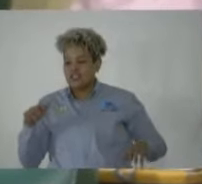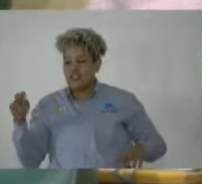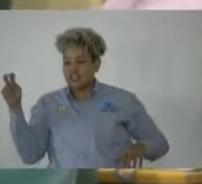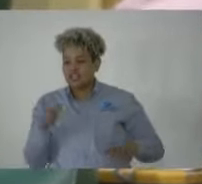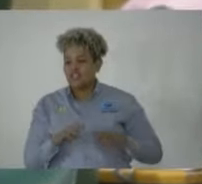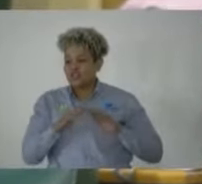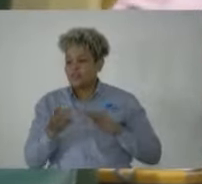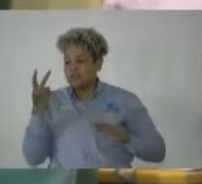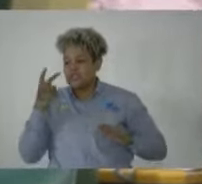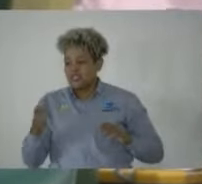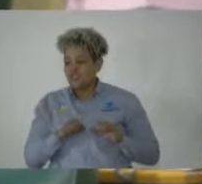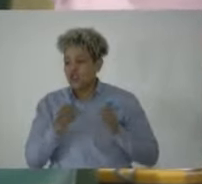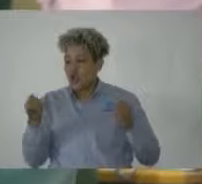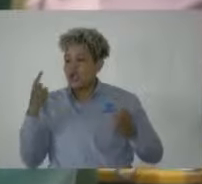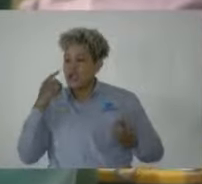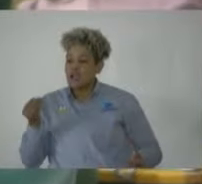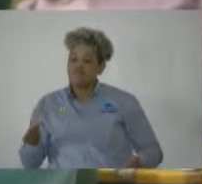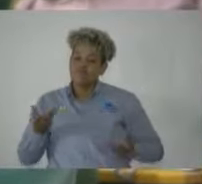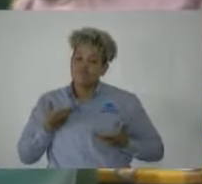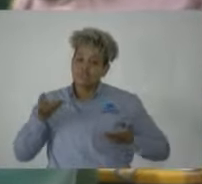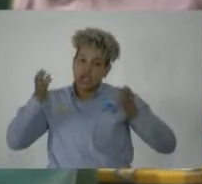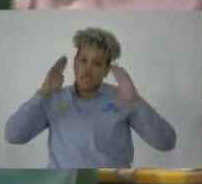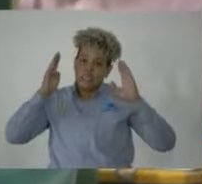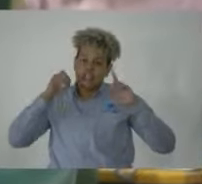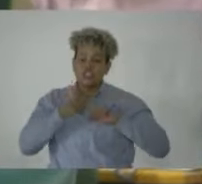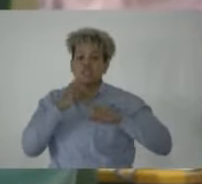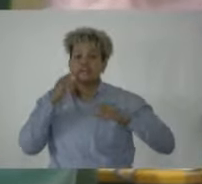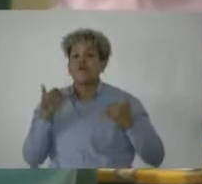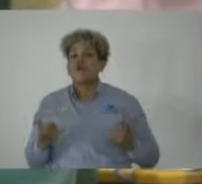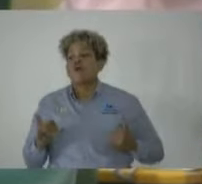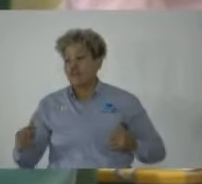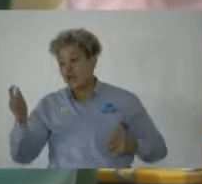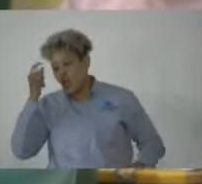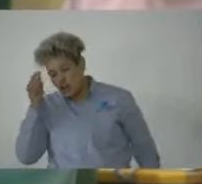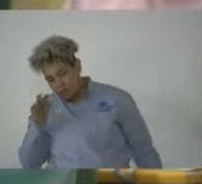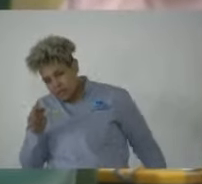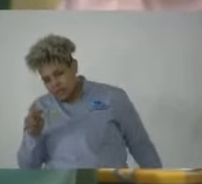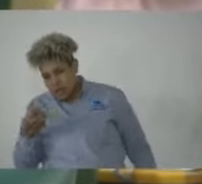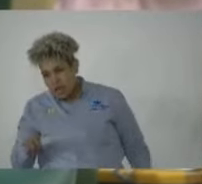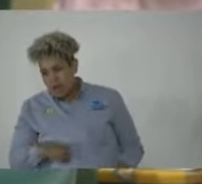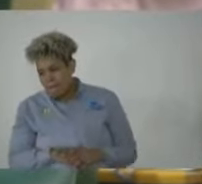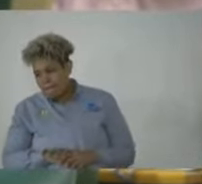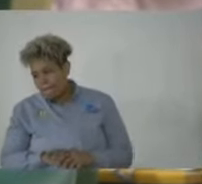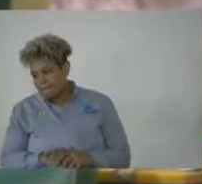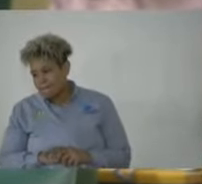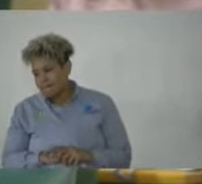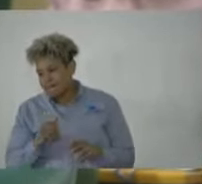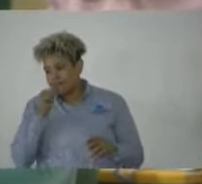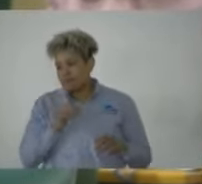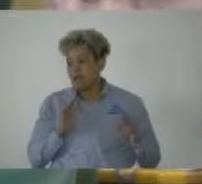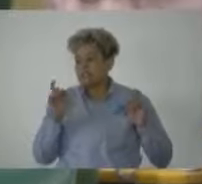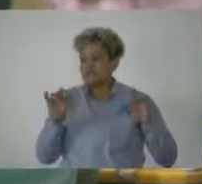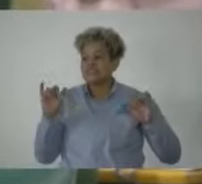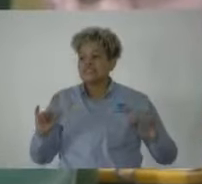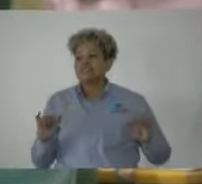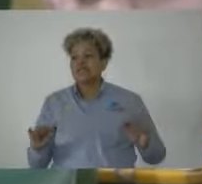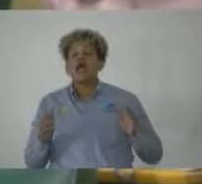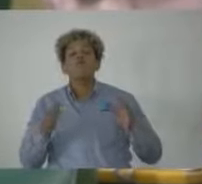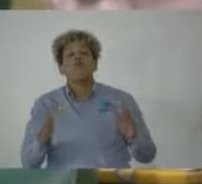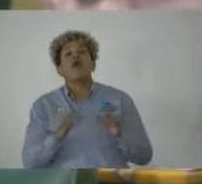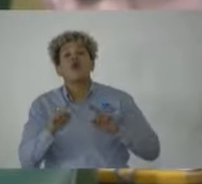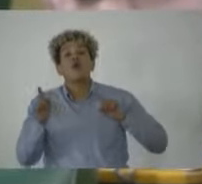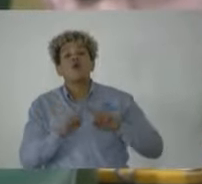this breach and brought it to the attention of the current administration. Madam Speaker, in the same way that